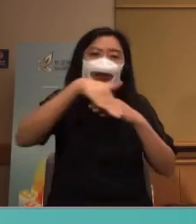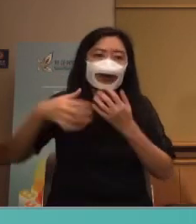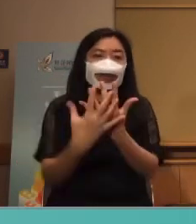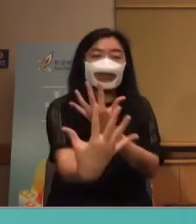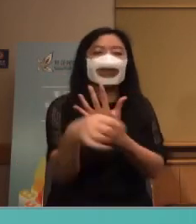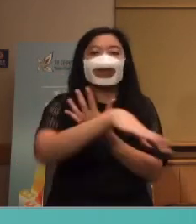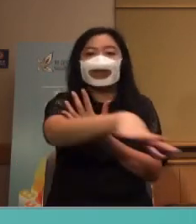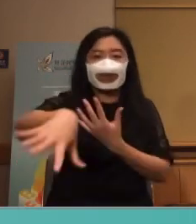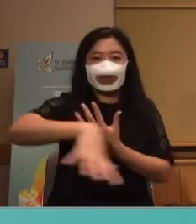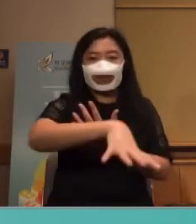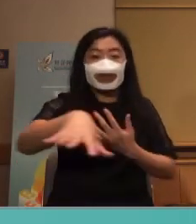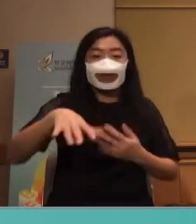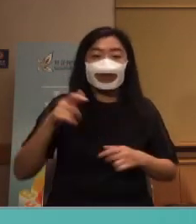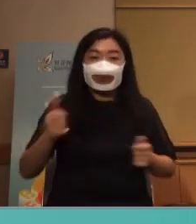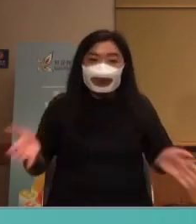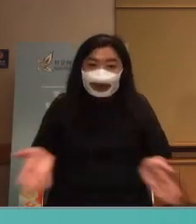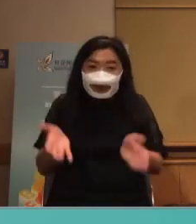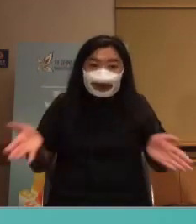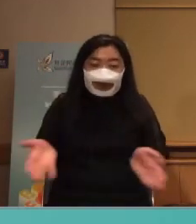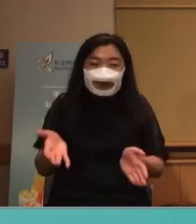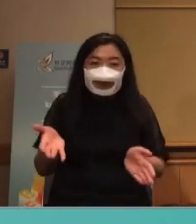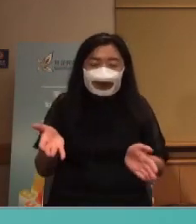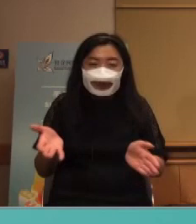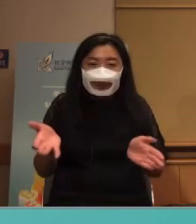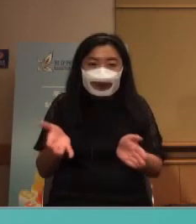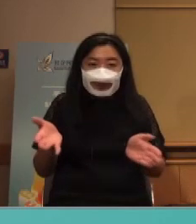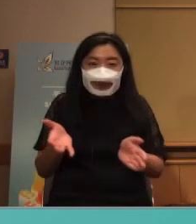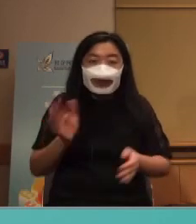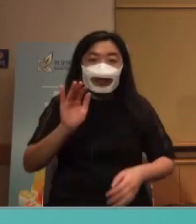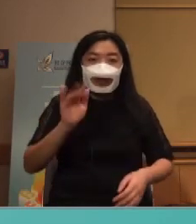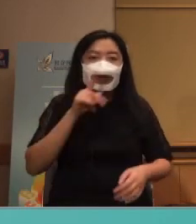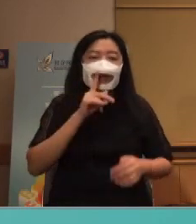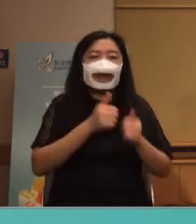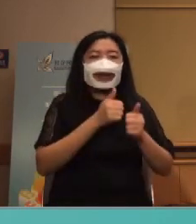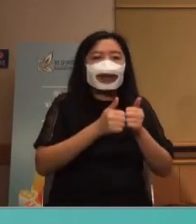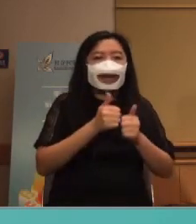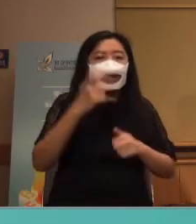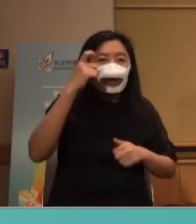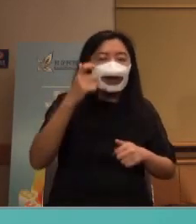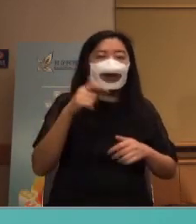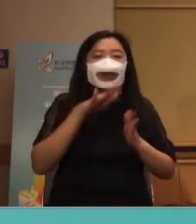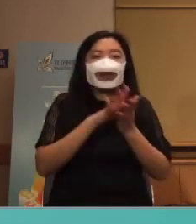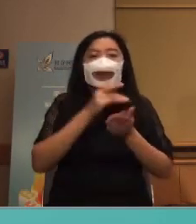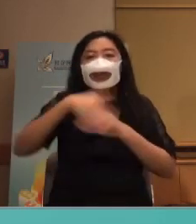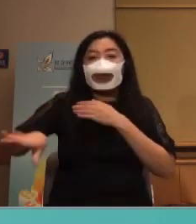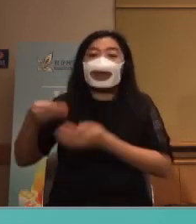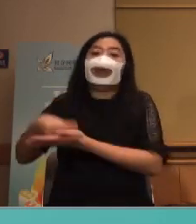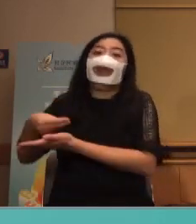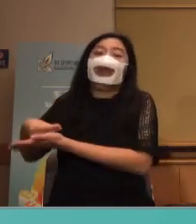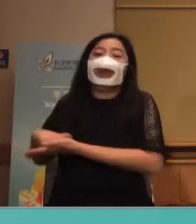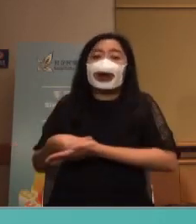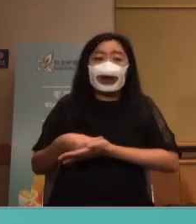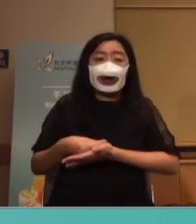buy groceries or go to supermarket and we are able to pay Ethereum to the shops in Hong